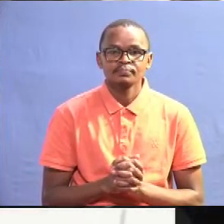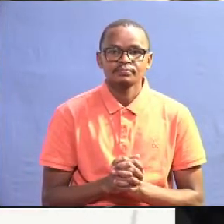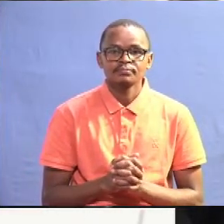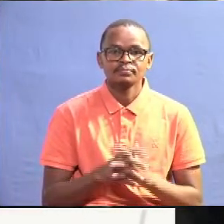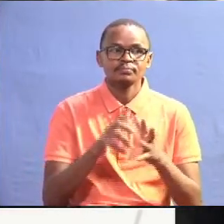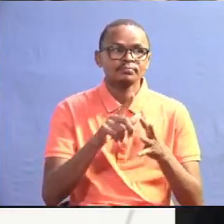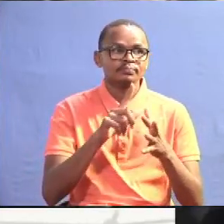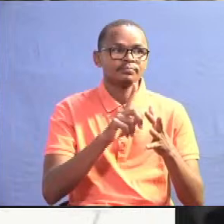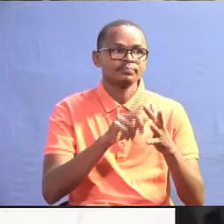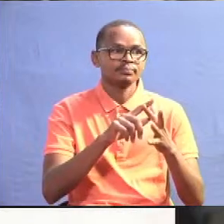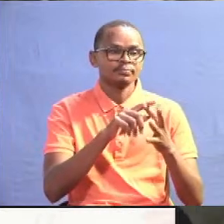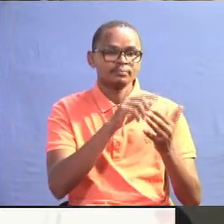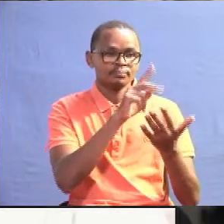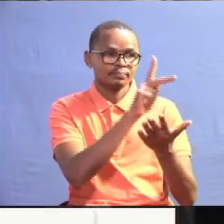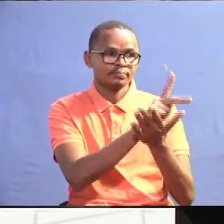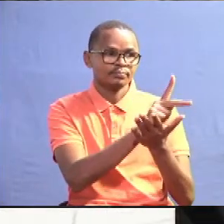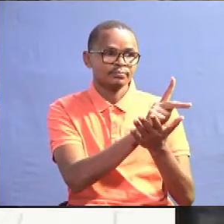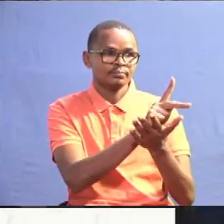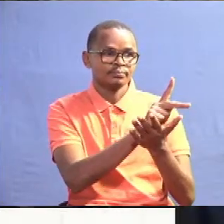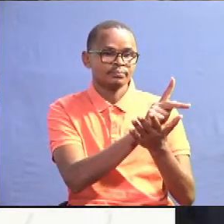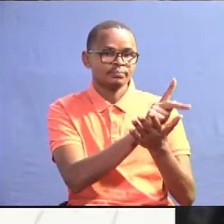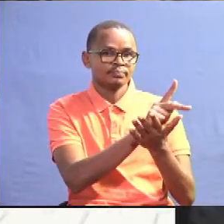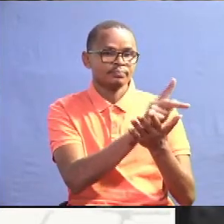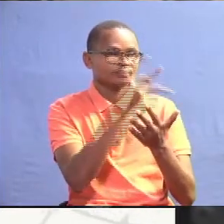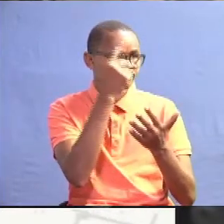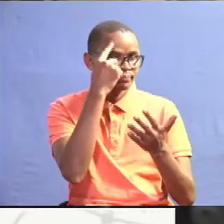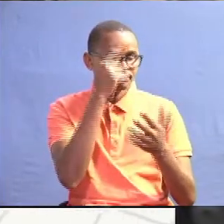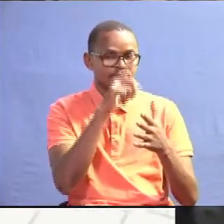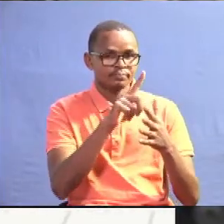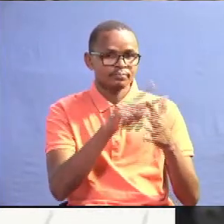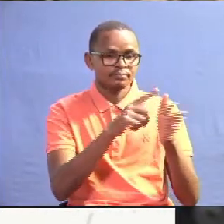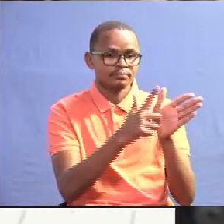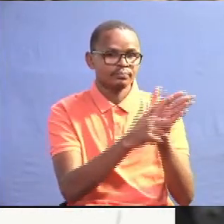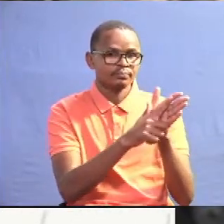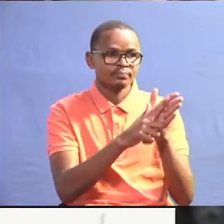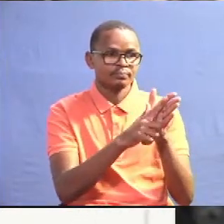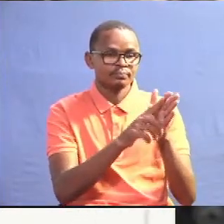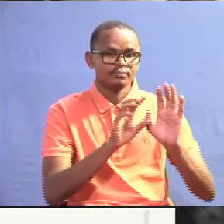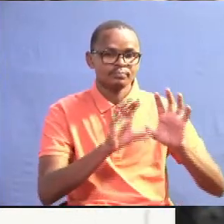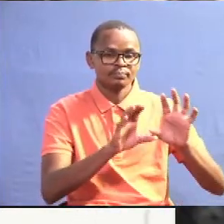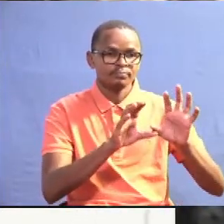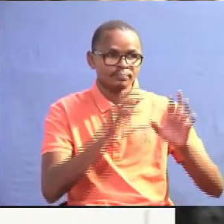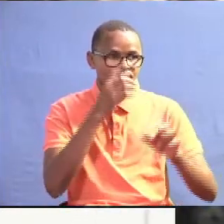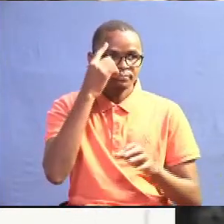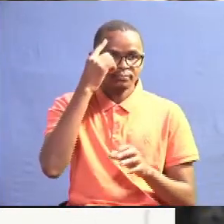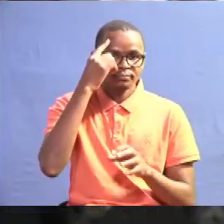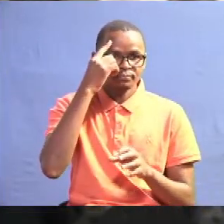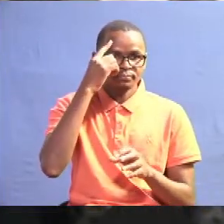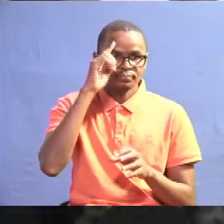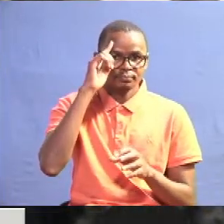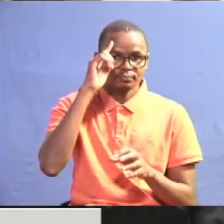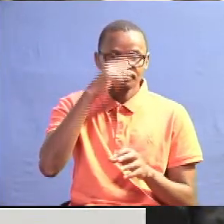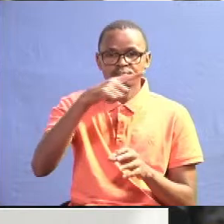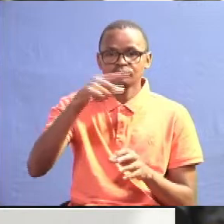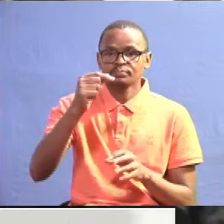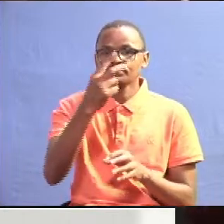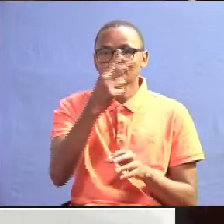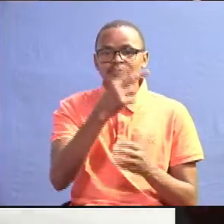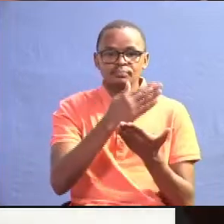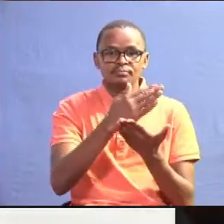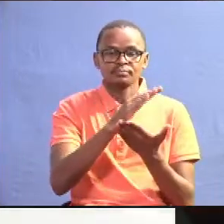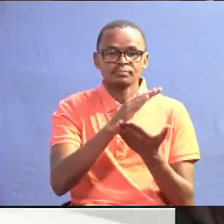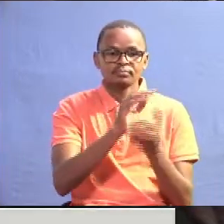President Trump will keep push for end this war and push for the deal to go to second